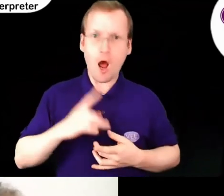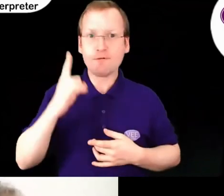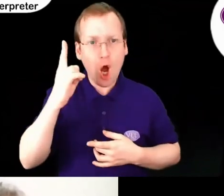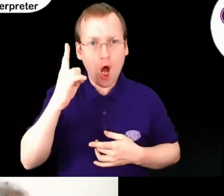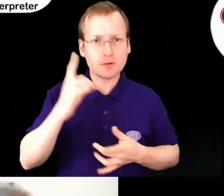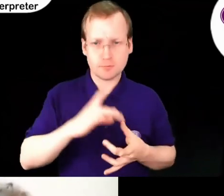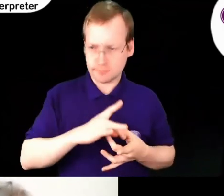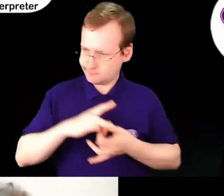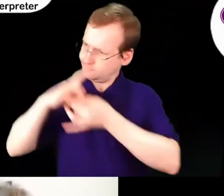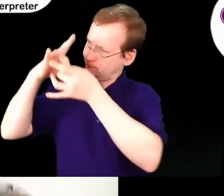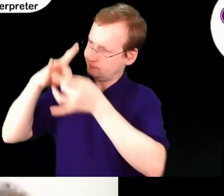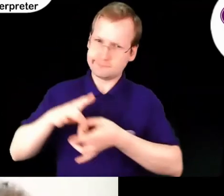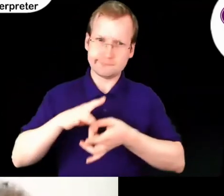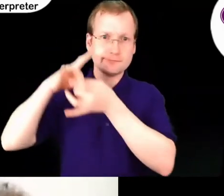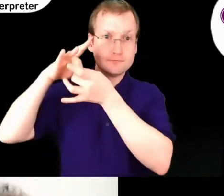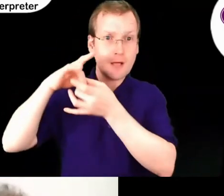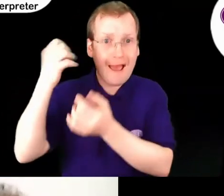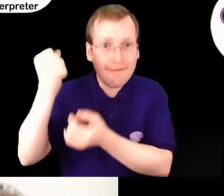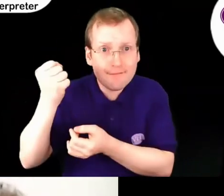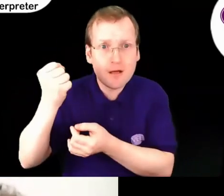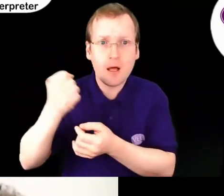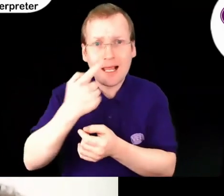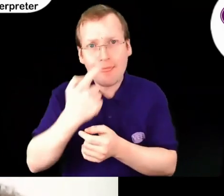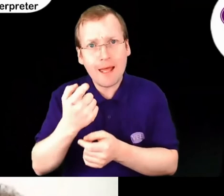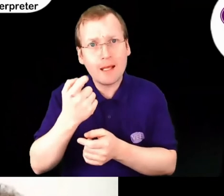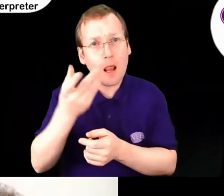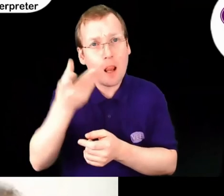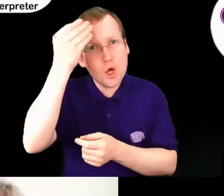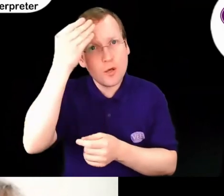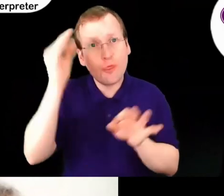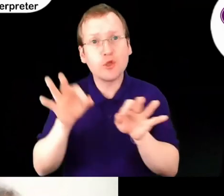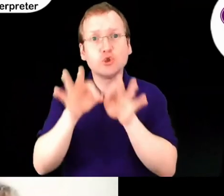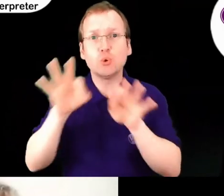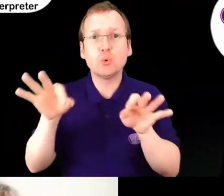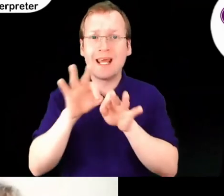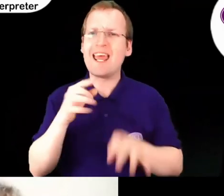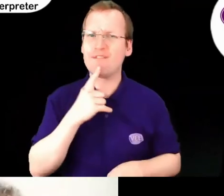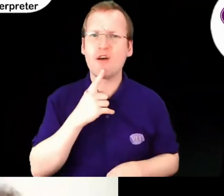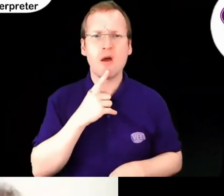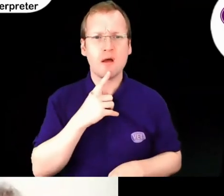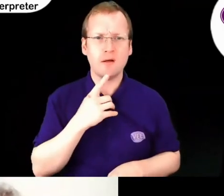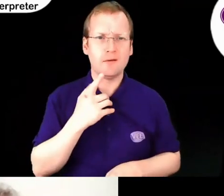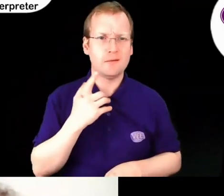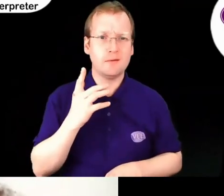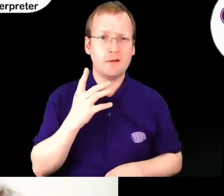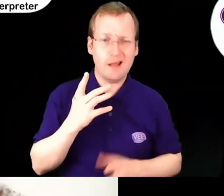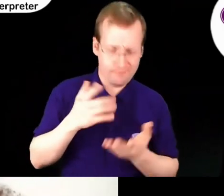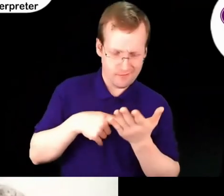God, and if they can get the tune, that's preferable. And if they owe you no favours, they'll say,